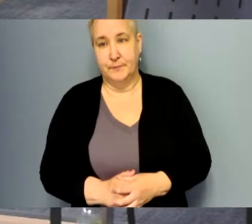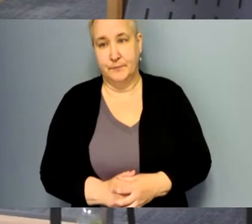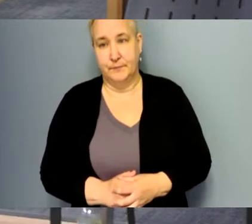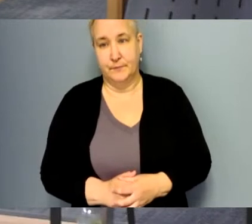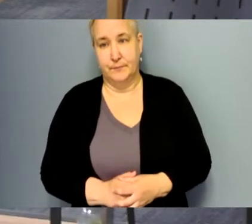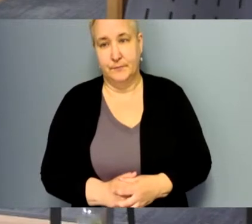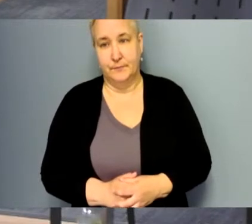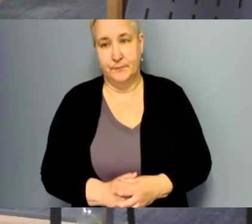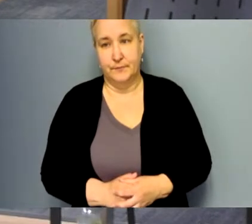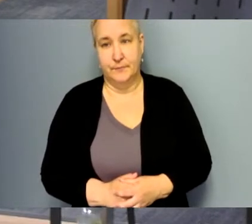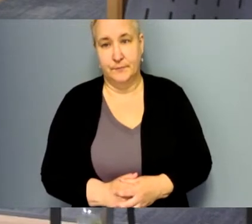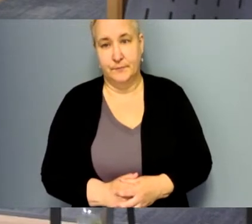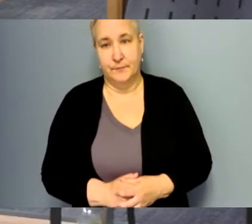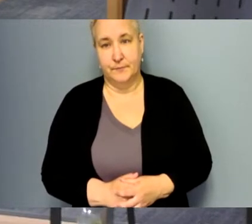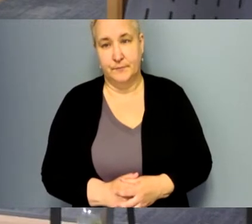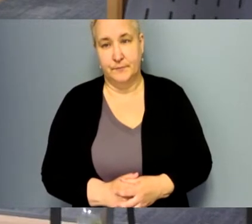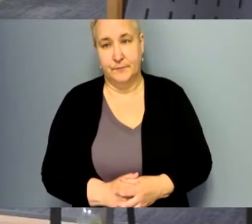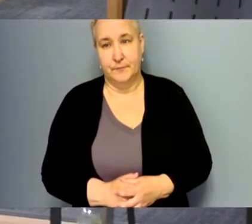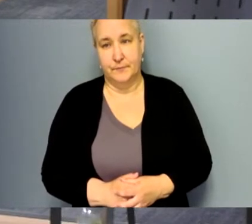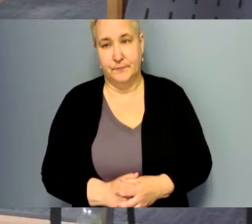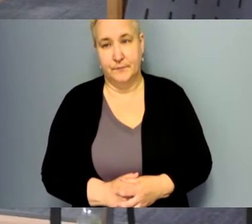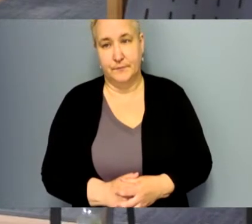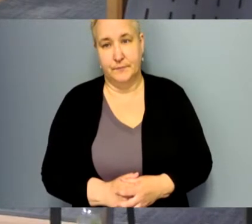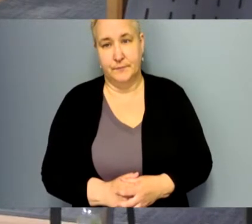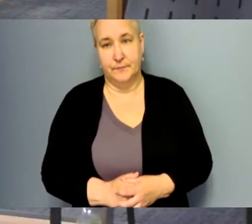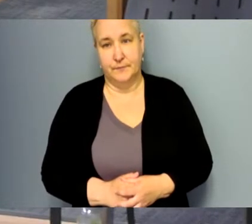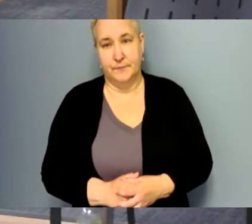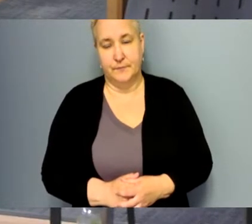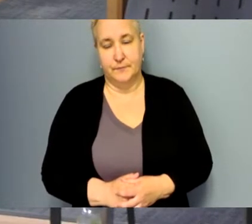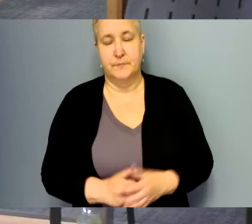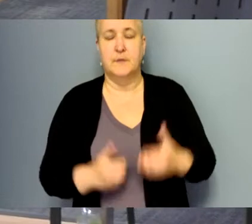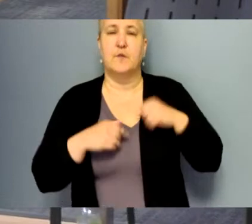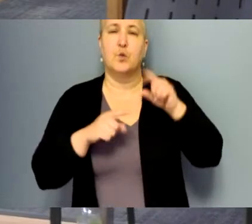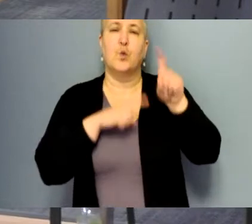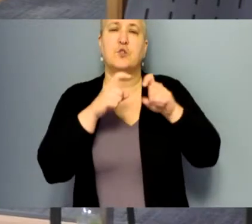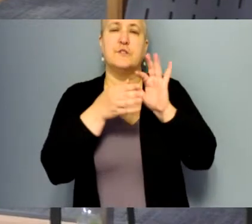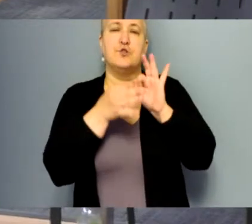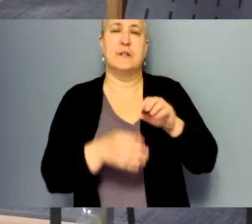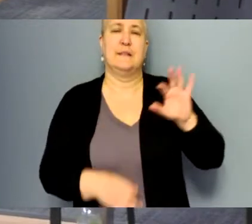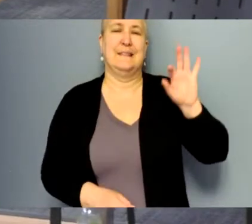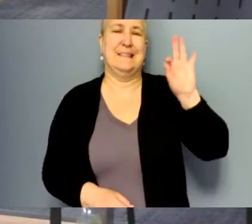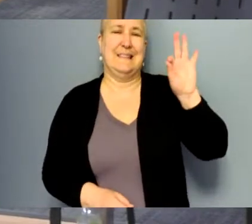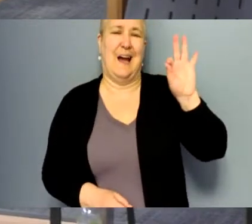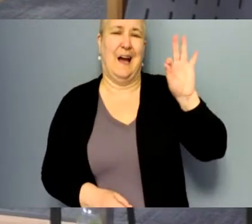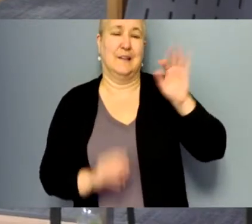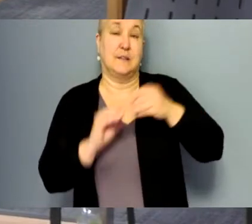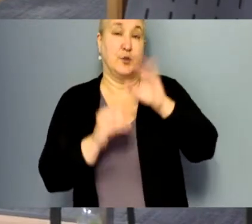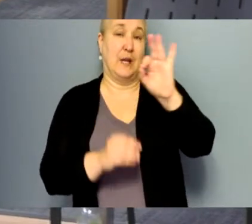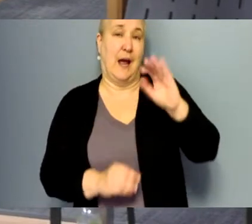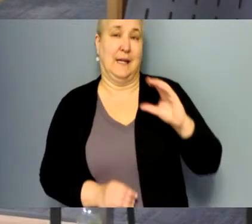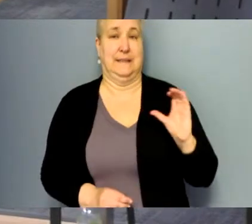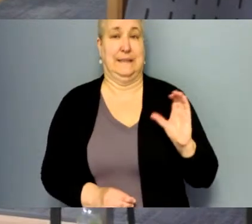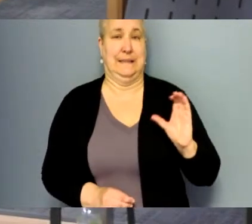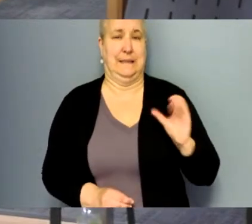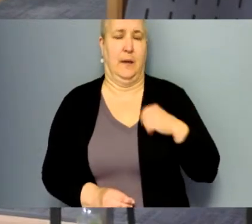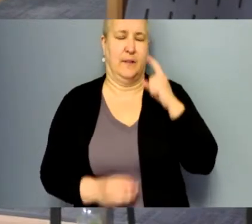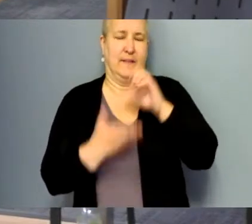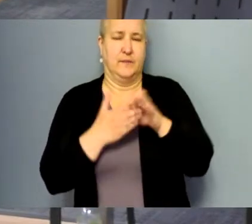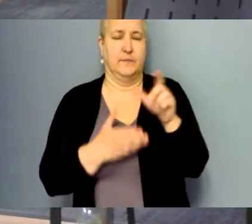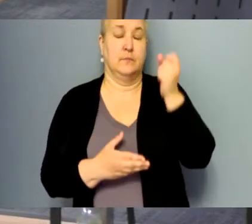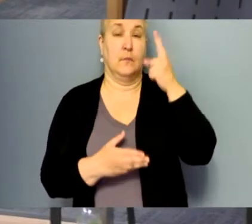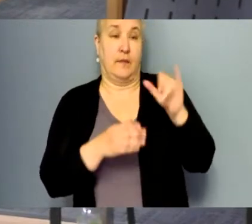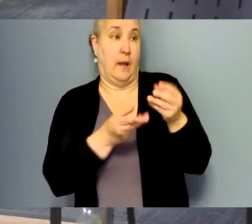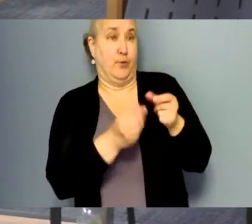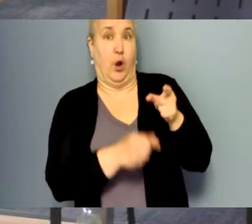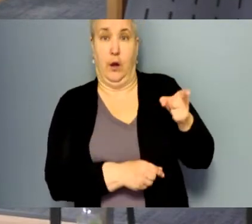were questions on, let's see, 9C, I believe. This is a property